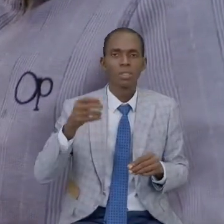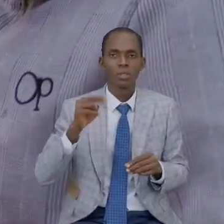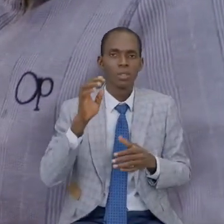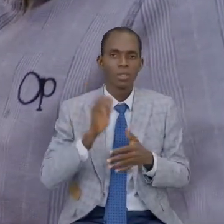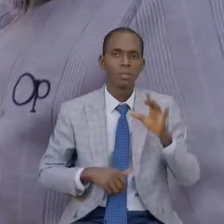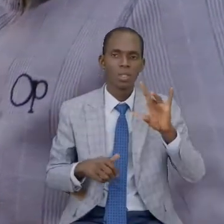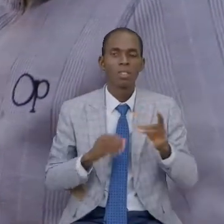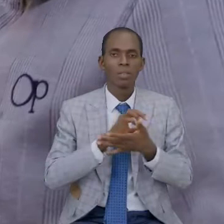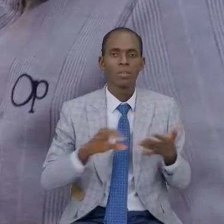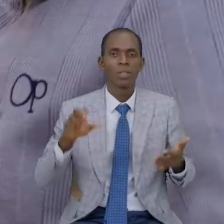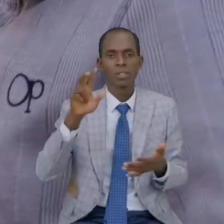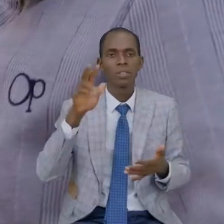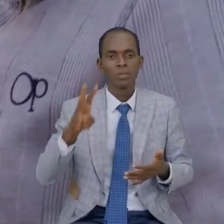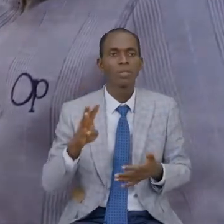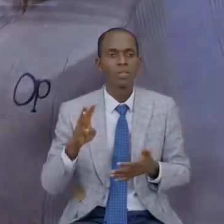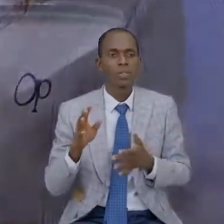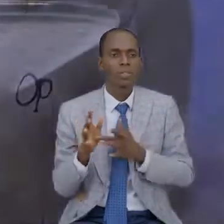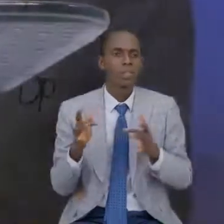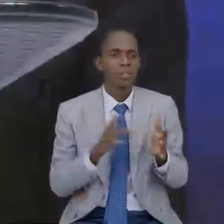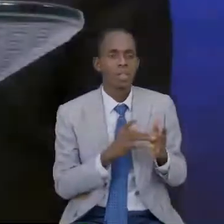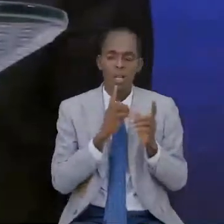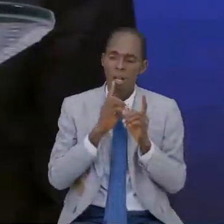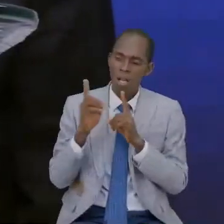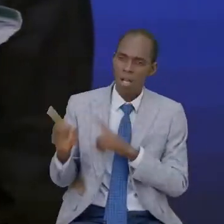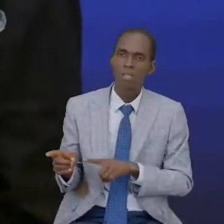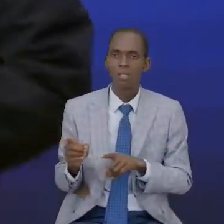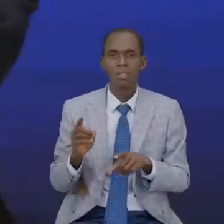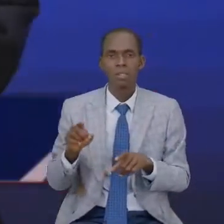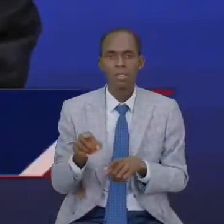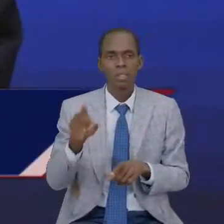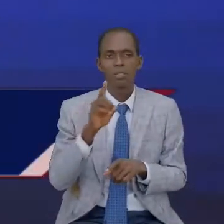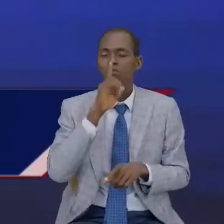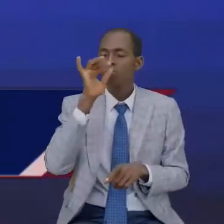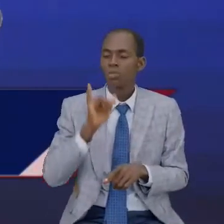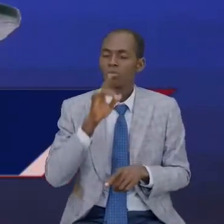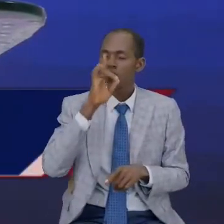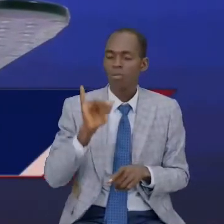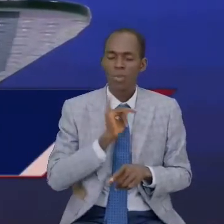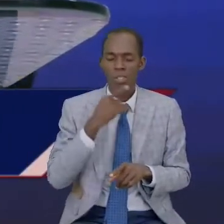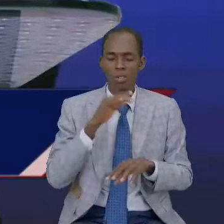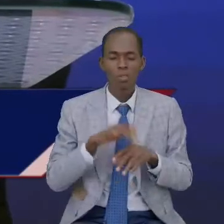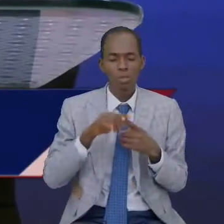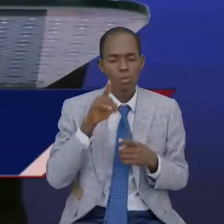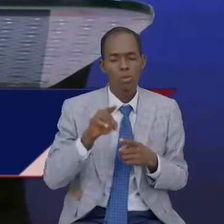verse 34. John 8, 34. Jesus answered them, "Verily, verily, I say unto you,